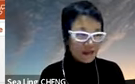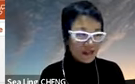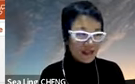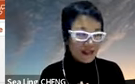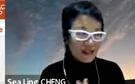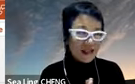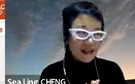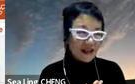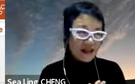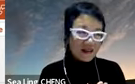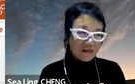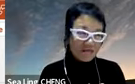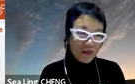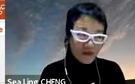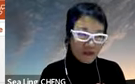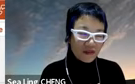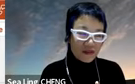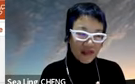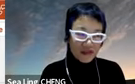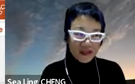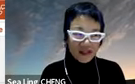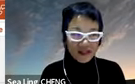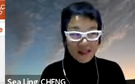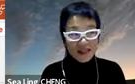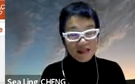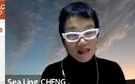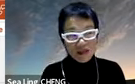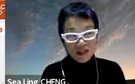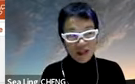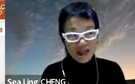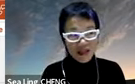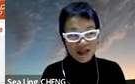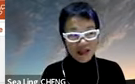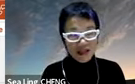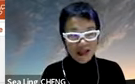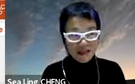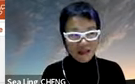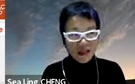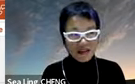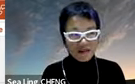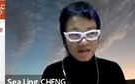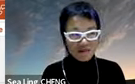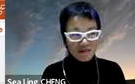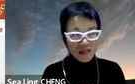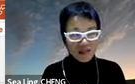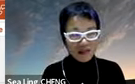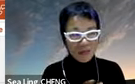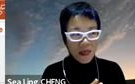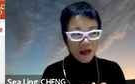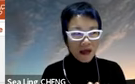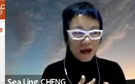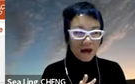20 something years. Most of the sexuality research that in Asia have